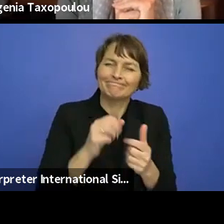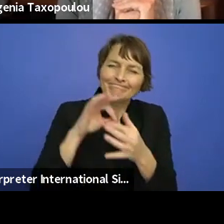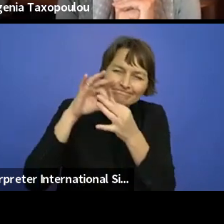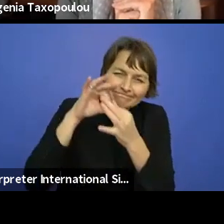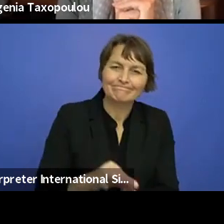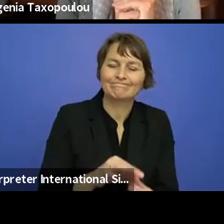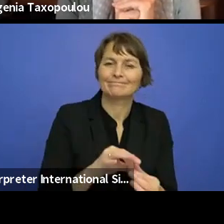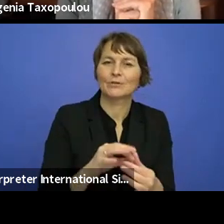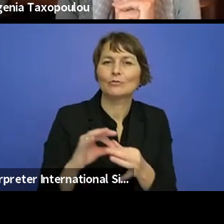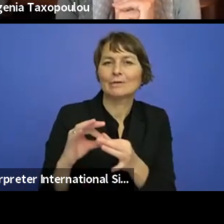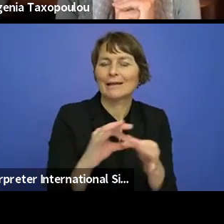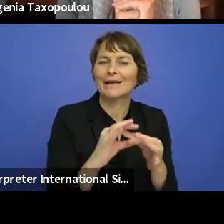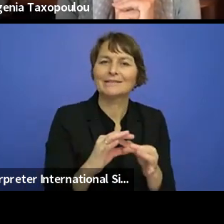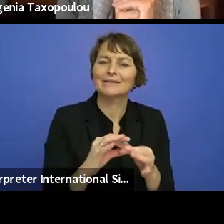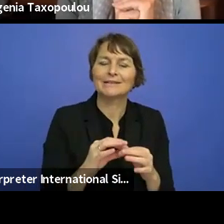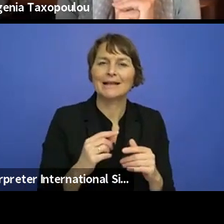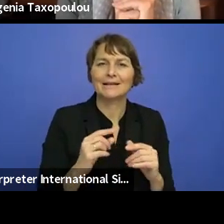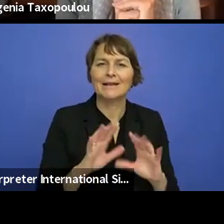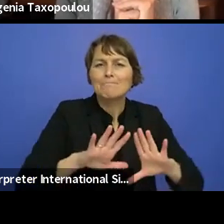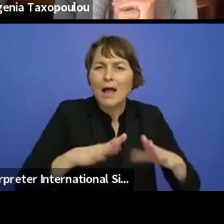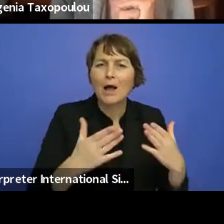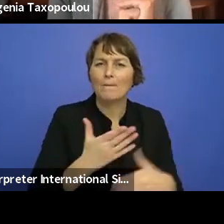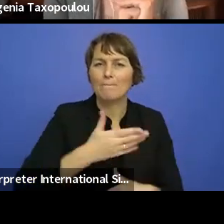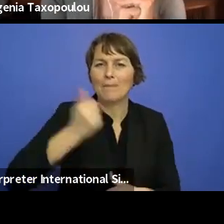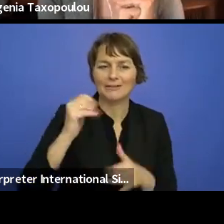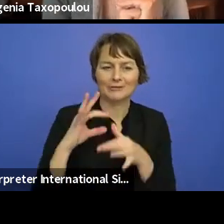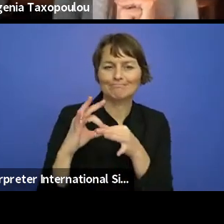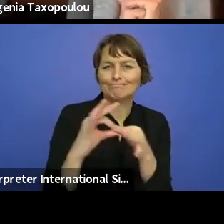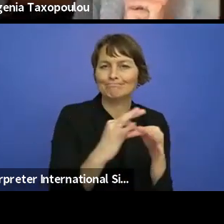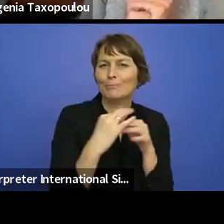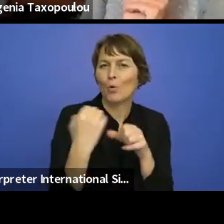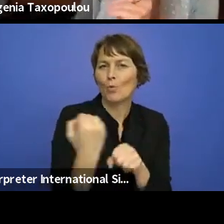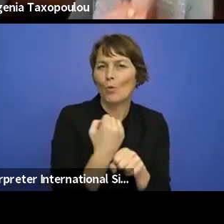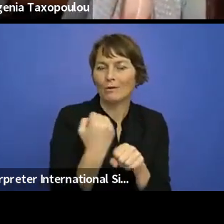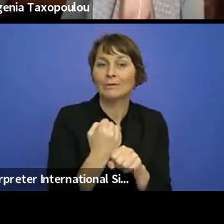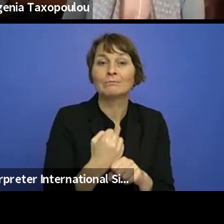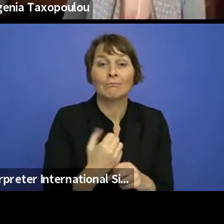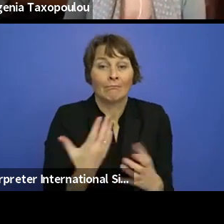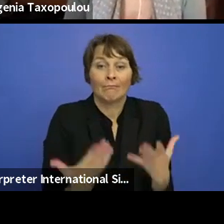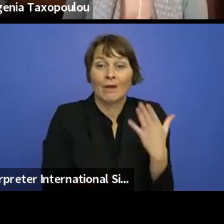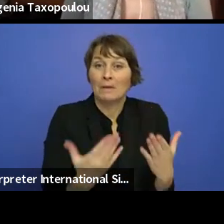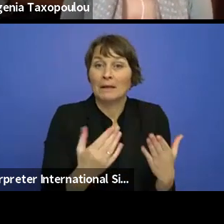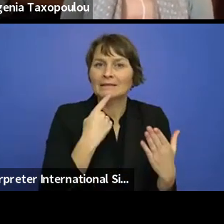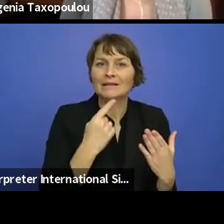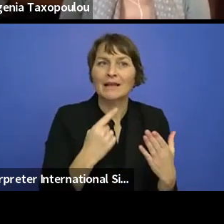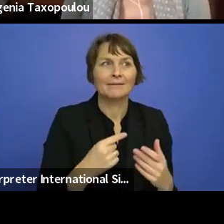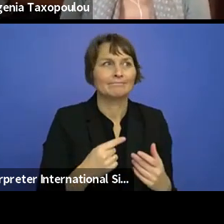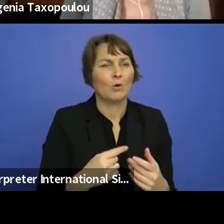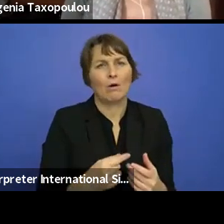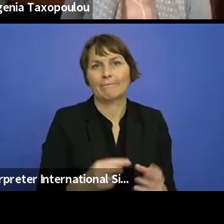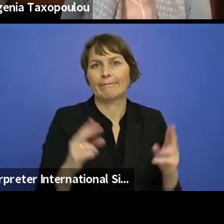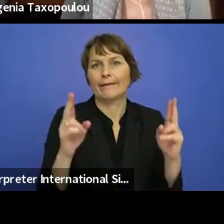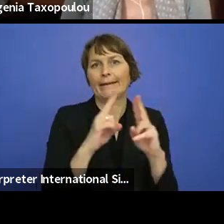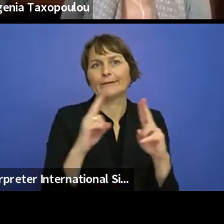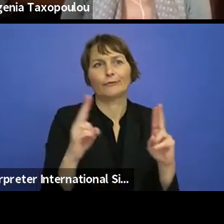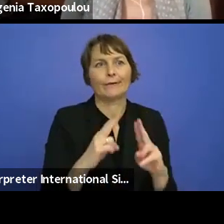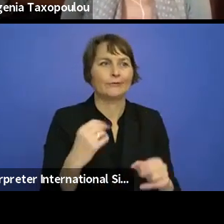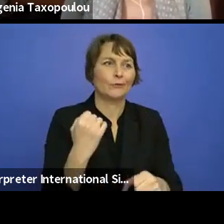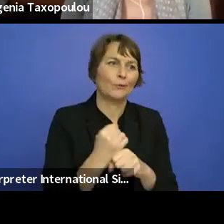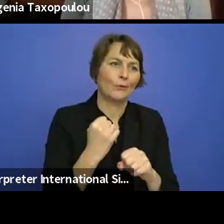how we can work together. So it would be a worse thing to say, okay, international work isn't possible because we